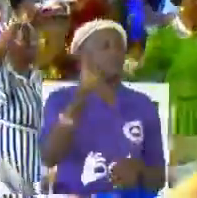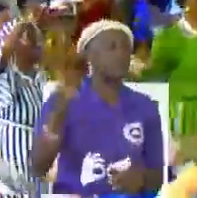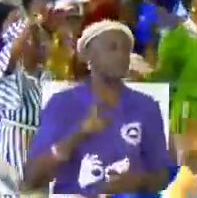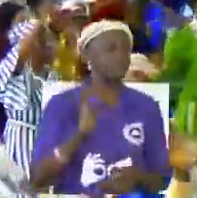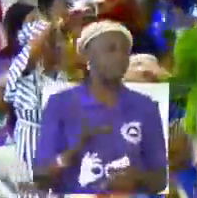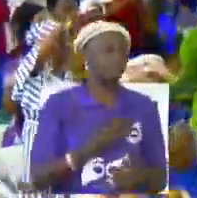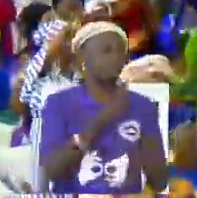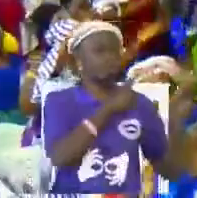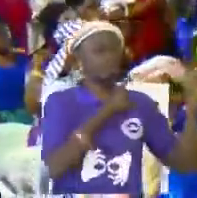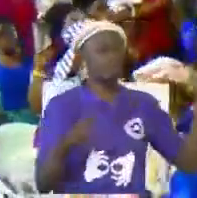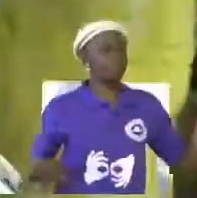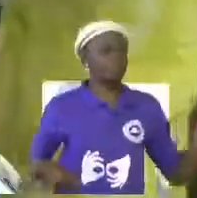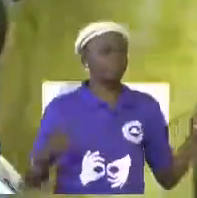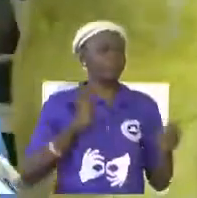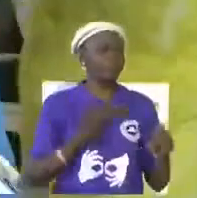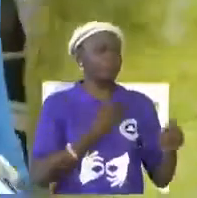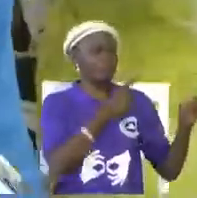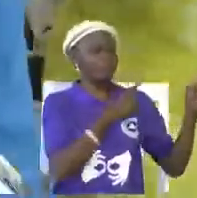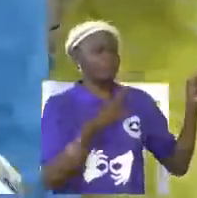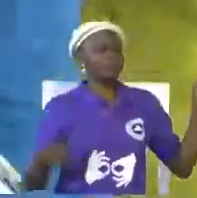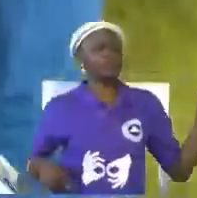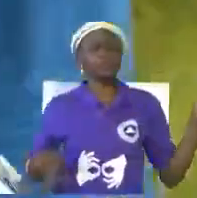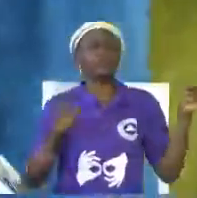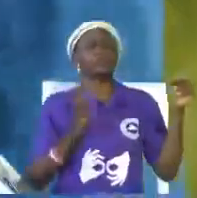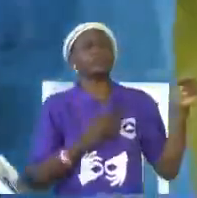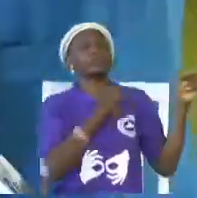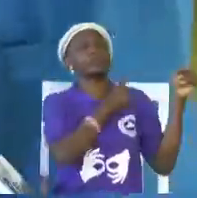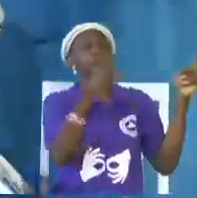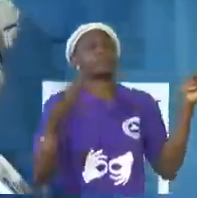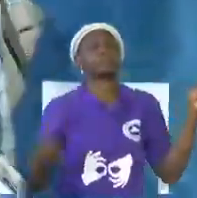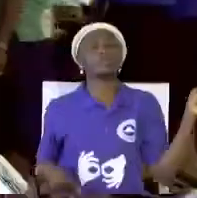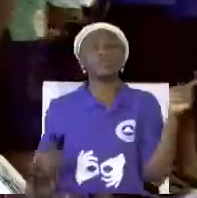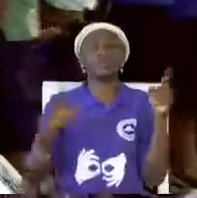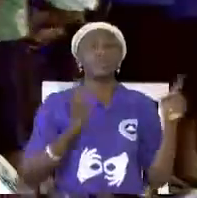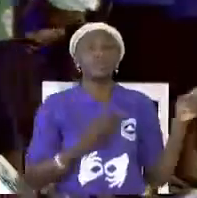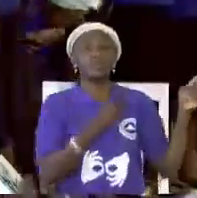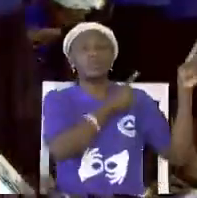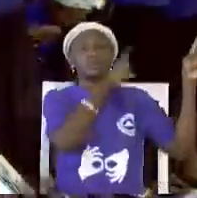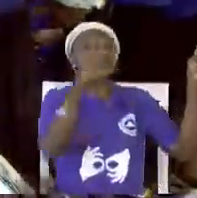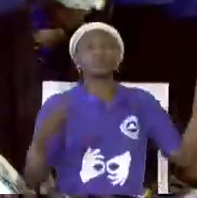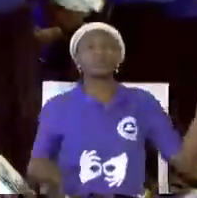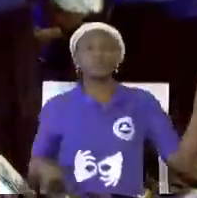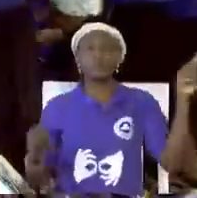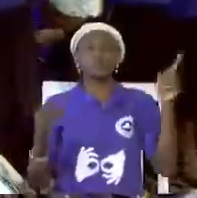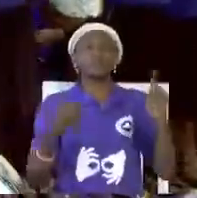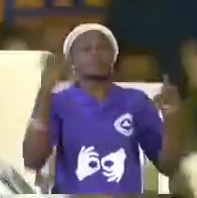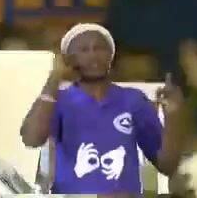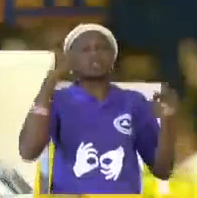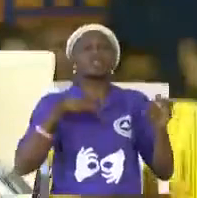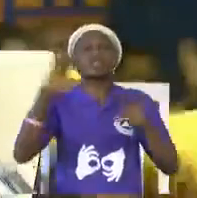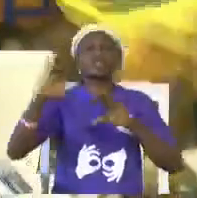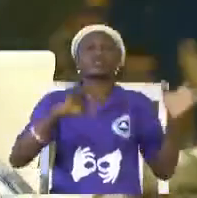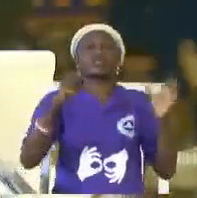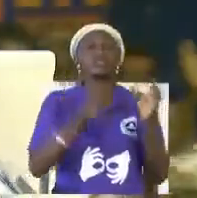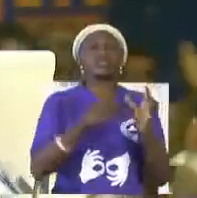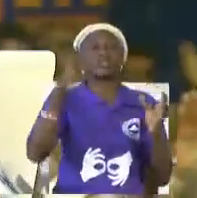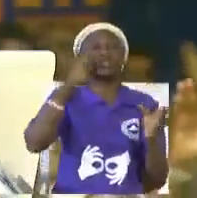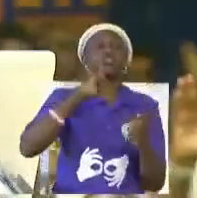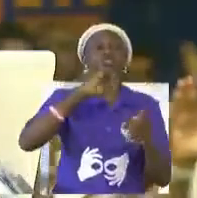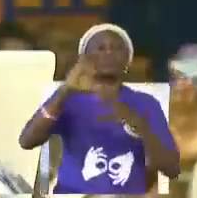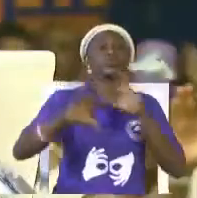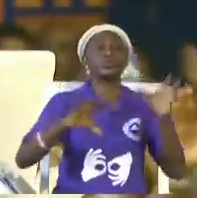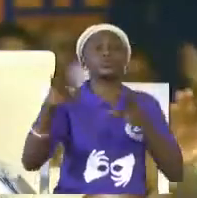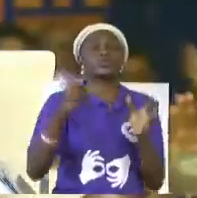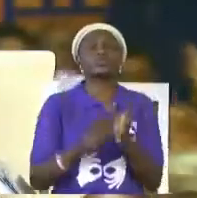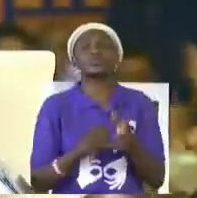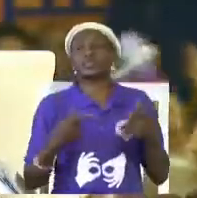our Lord, our Lord, our Lord, our Lord. He has done it, he is doing